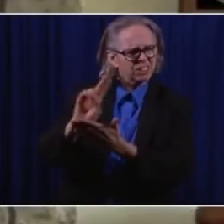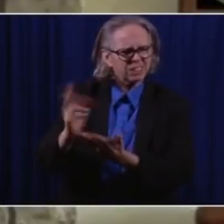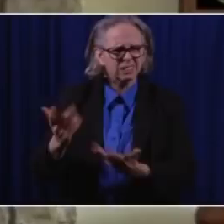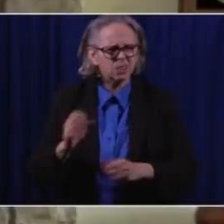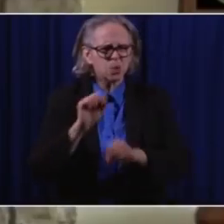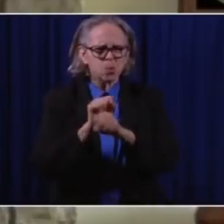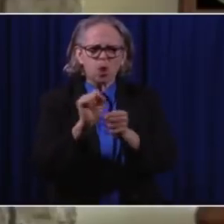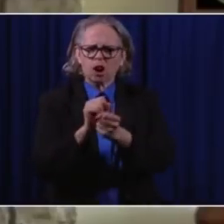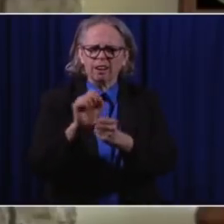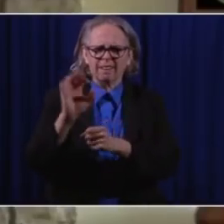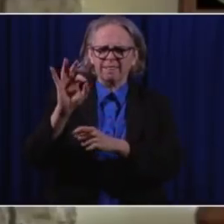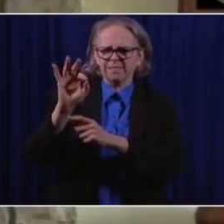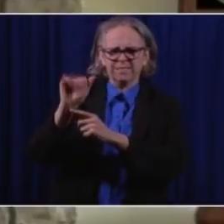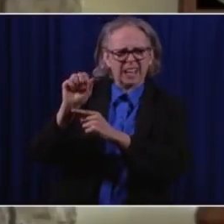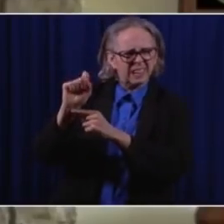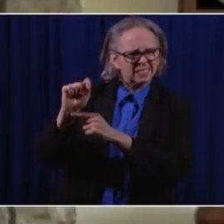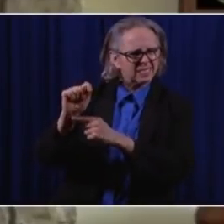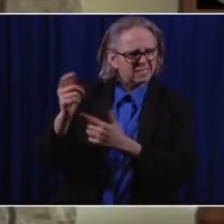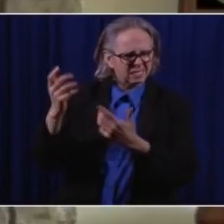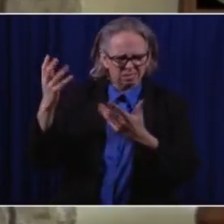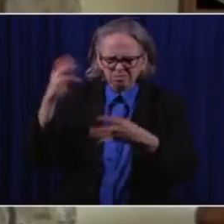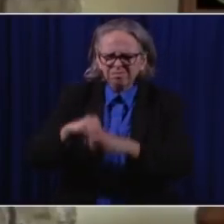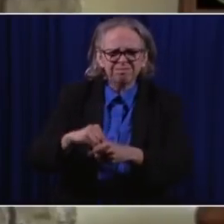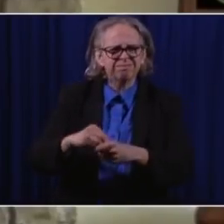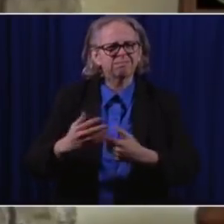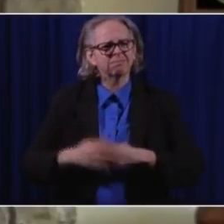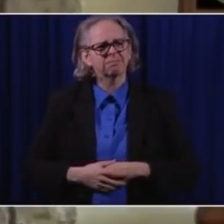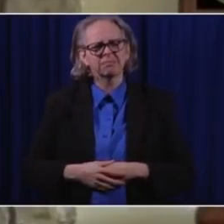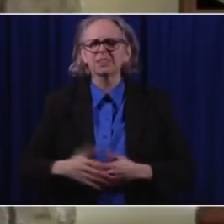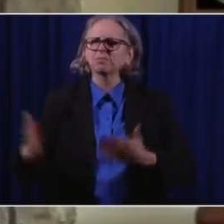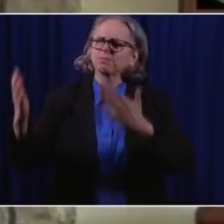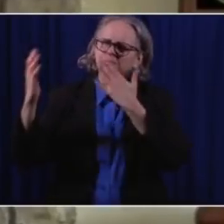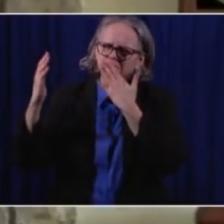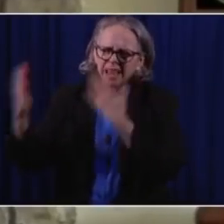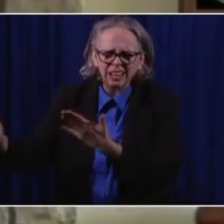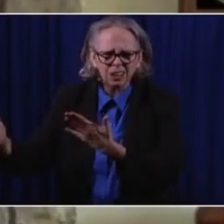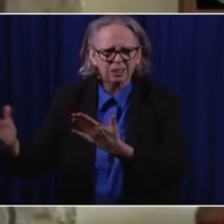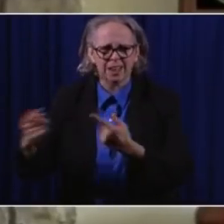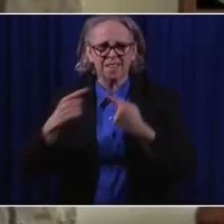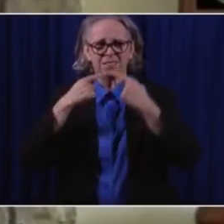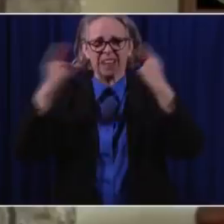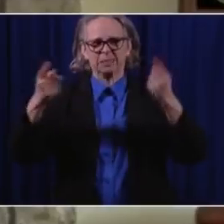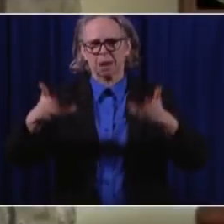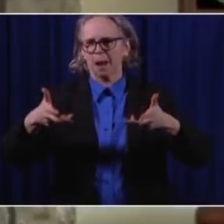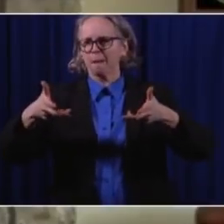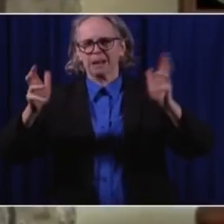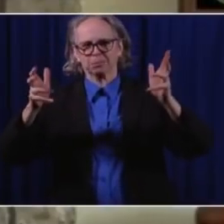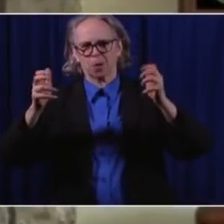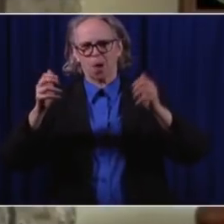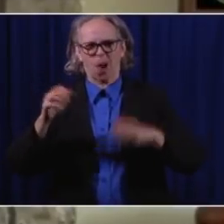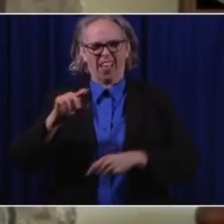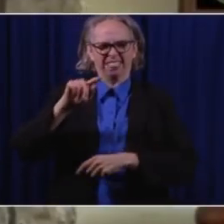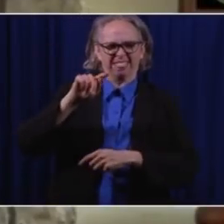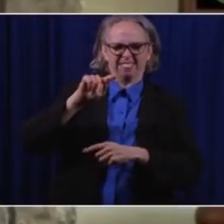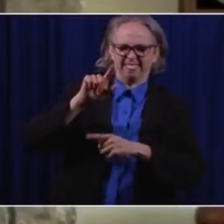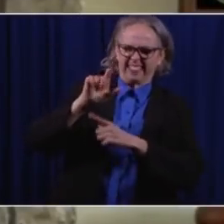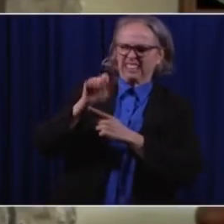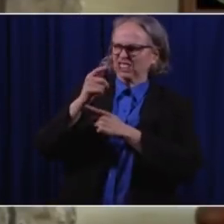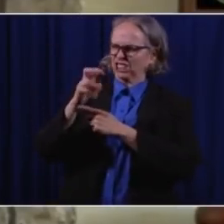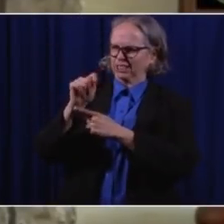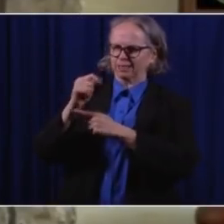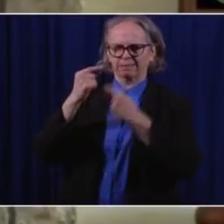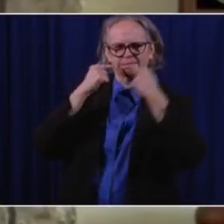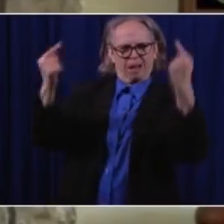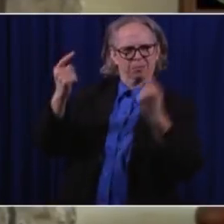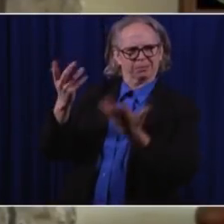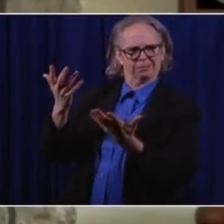great Ohio State basketball legend, CBS commentator now, and so just thank you for